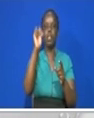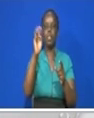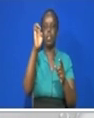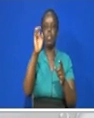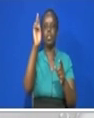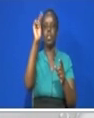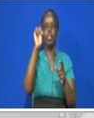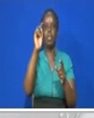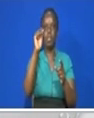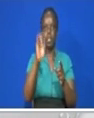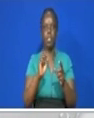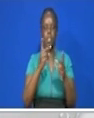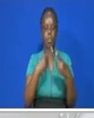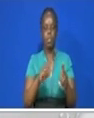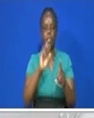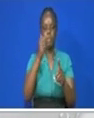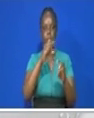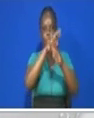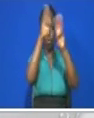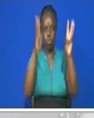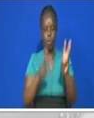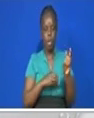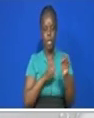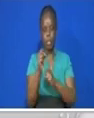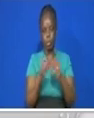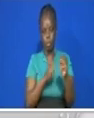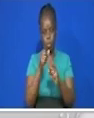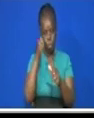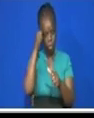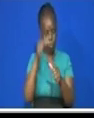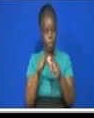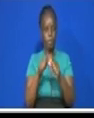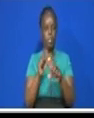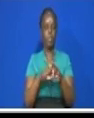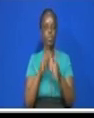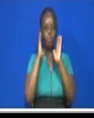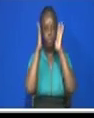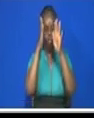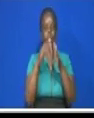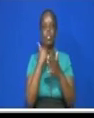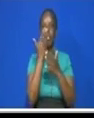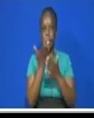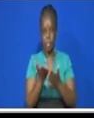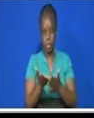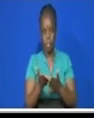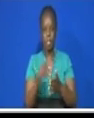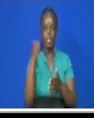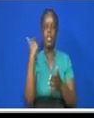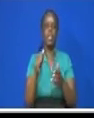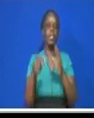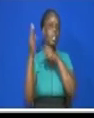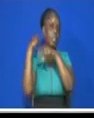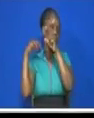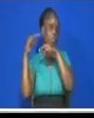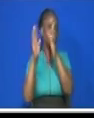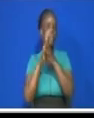First World War. Remember, dear learner, that as you embark on answering any